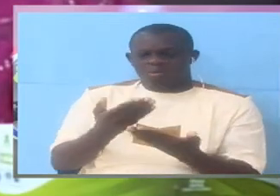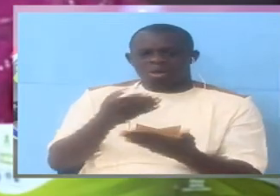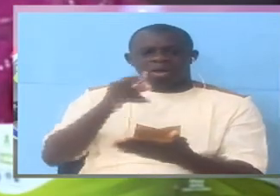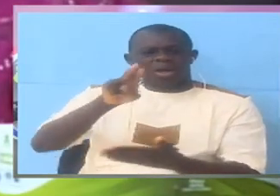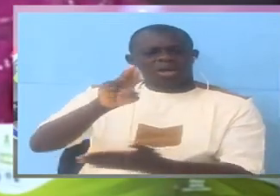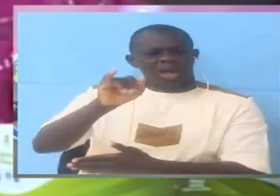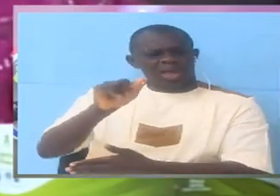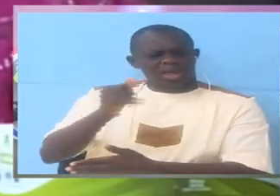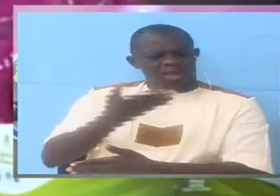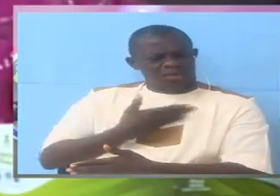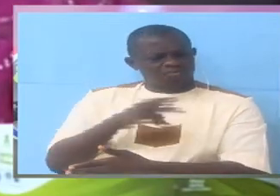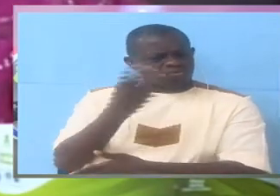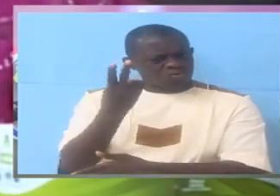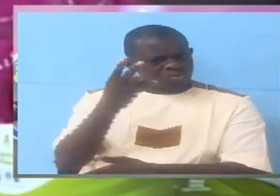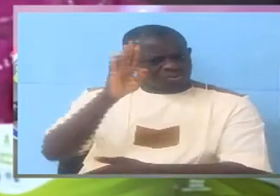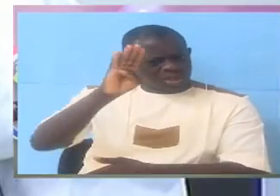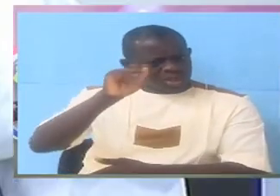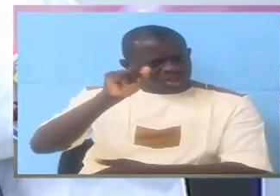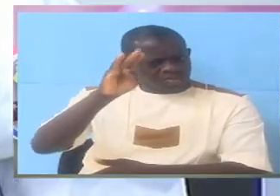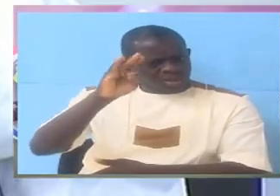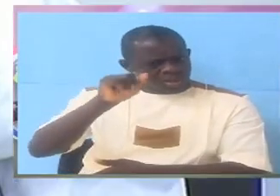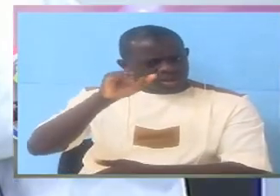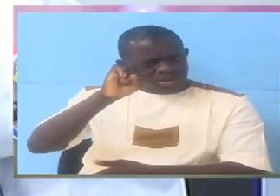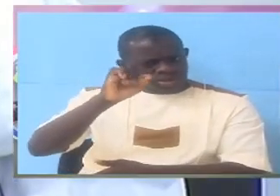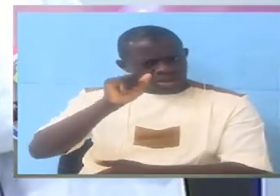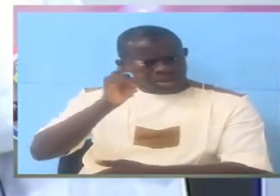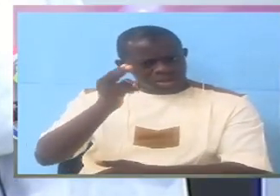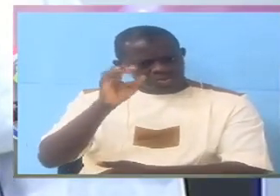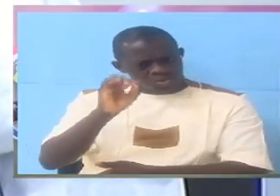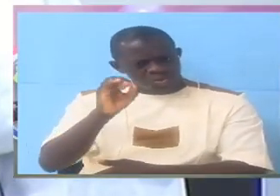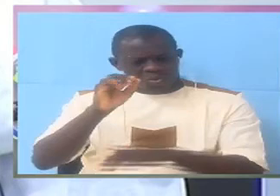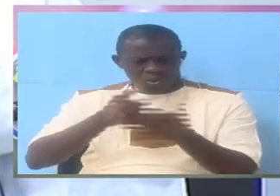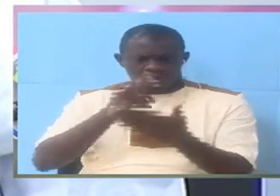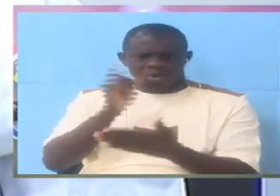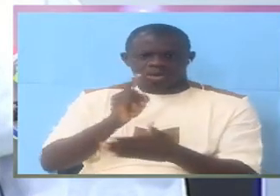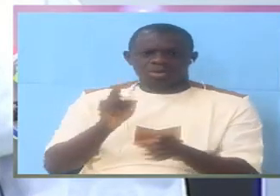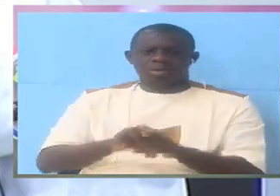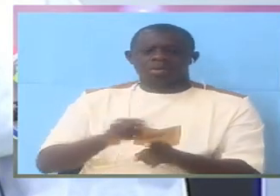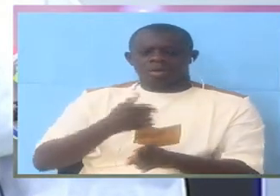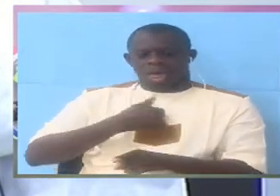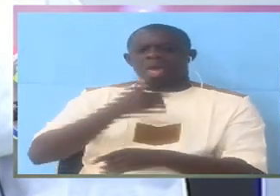want to ask you whether there is 2 Baba Sahos at the NIA. I know